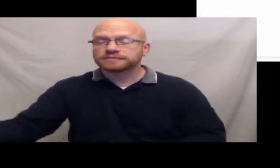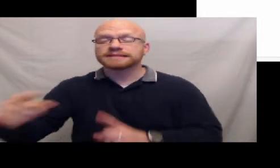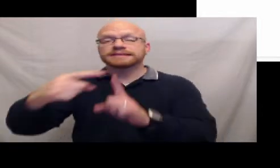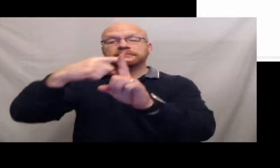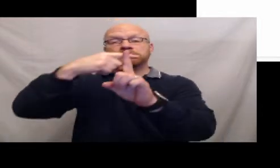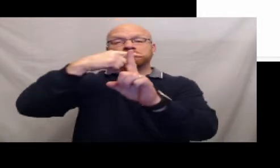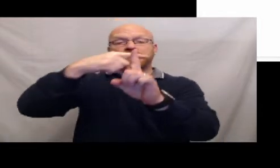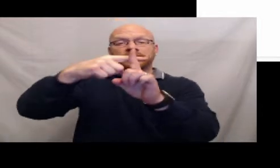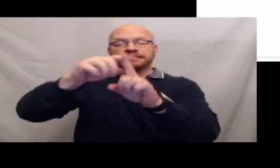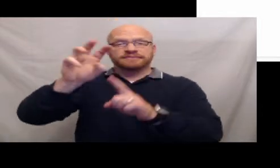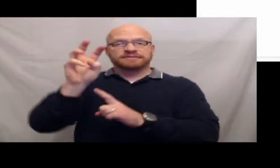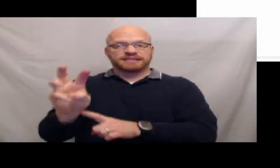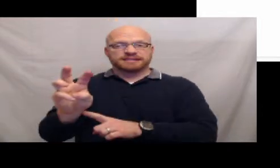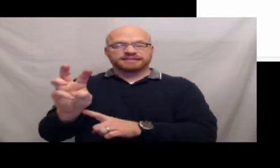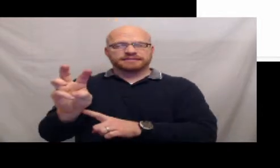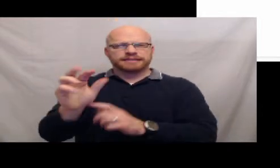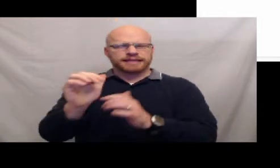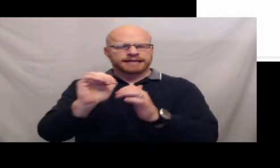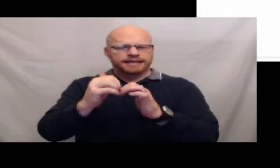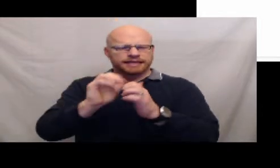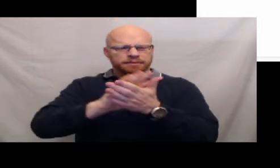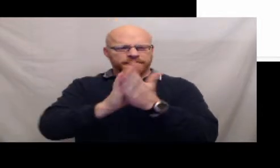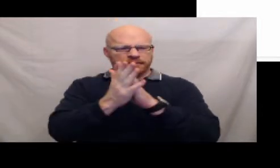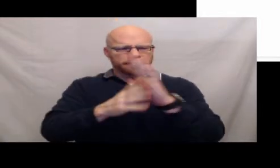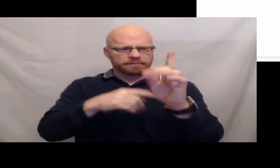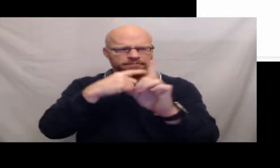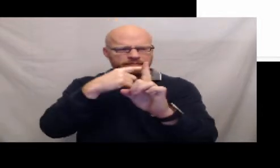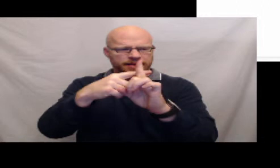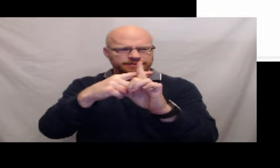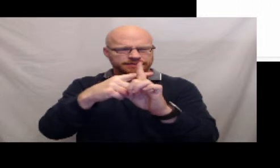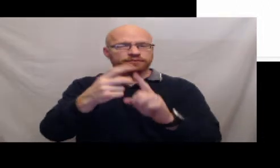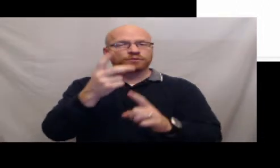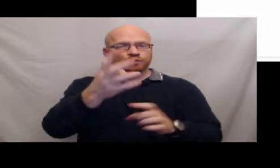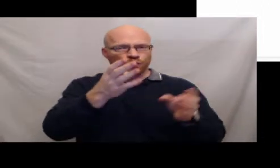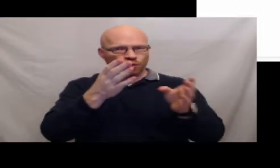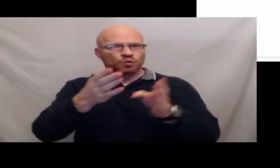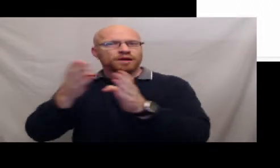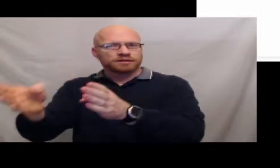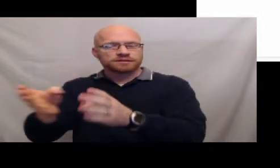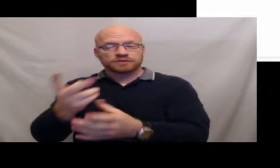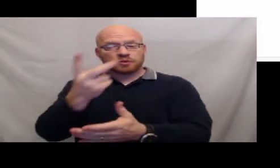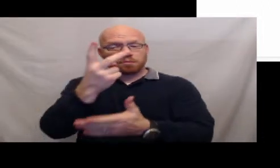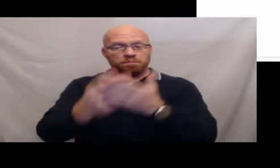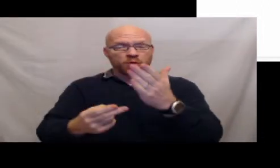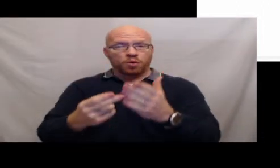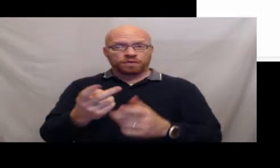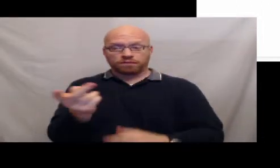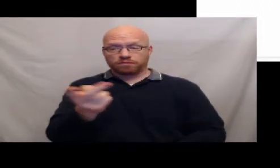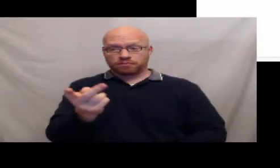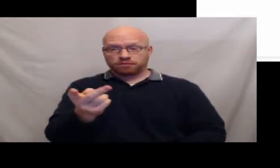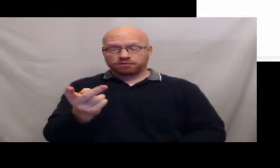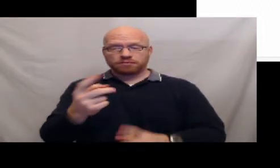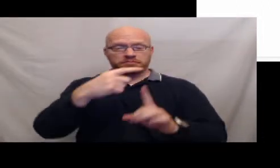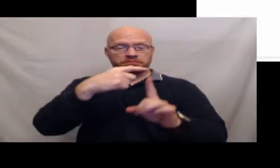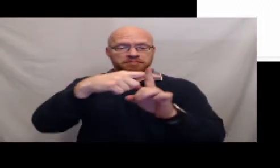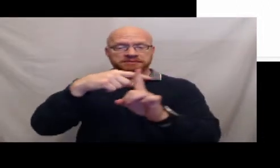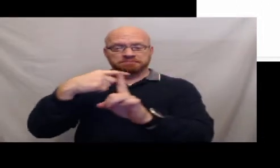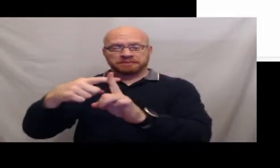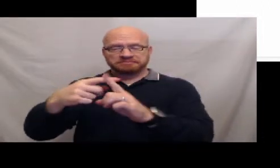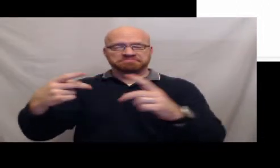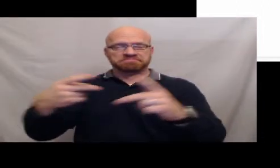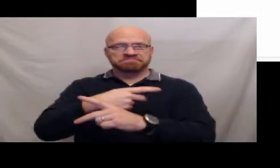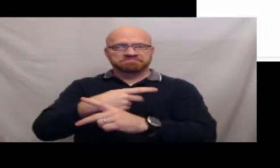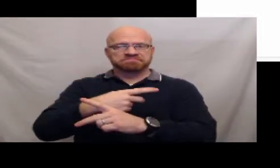we have a positive 6. Now, in multiplication terms, how can you have a positive answer? Now, if